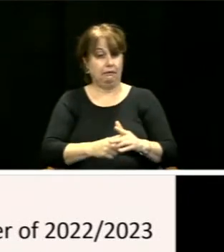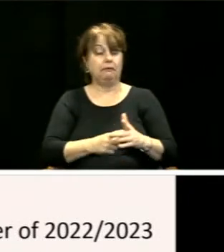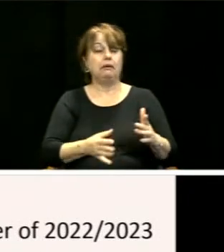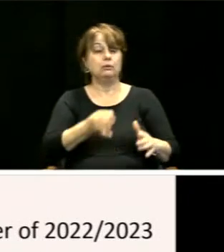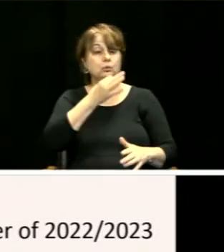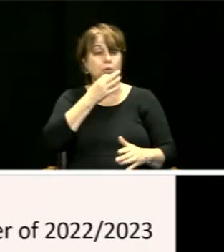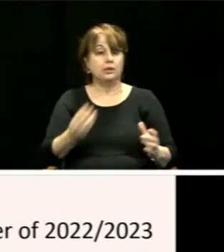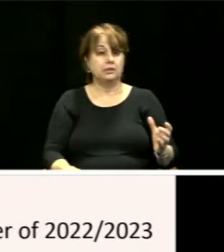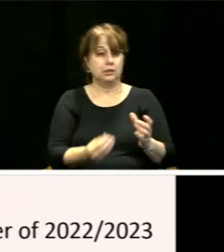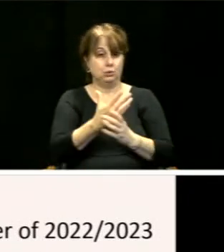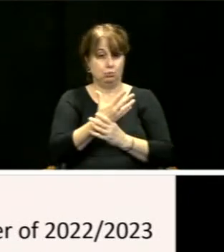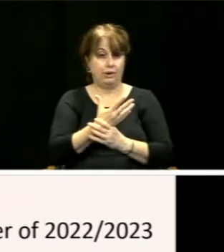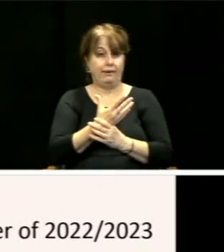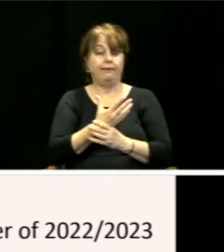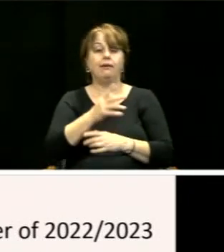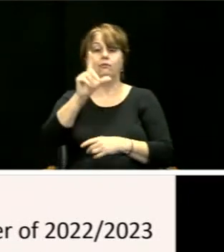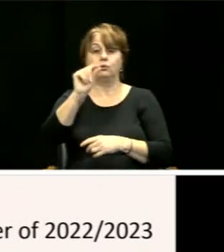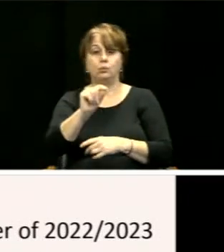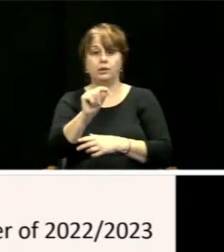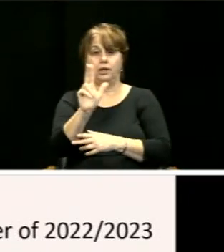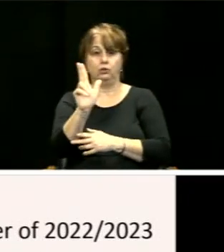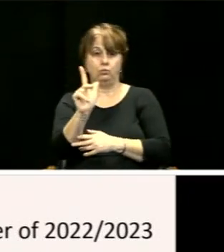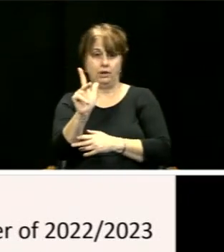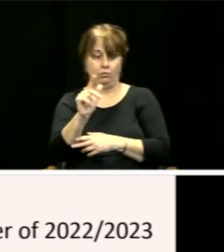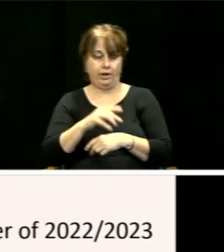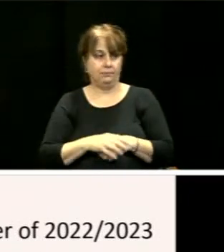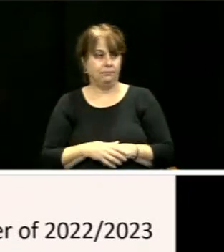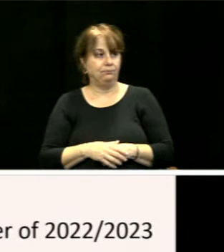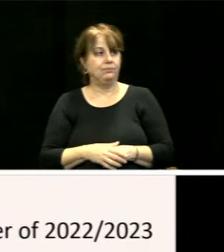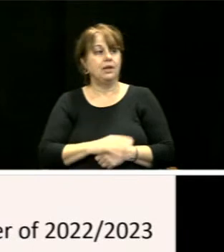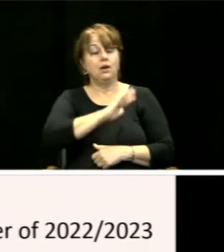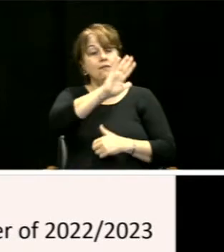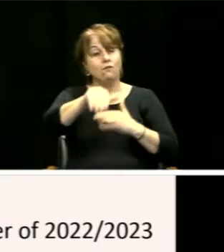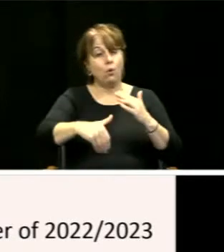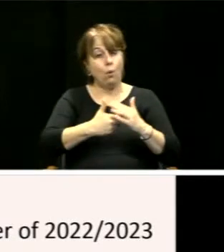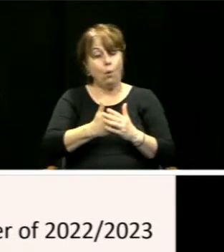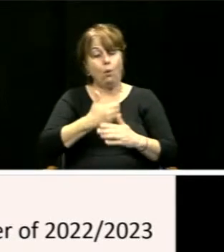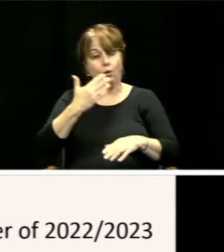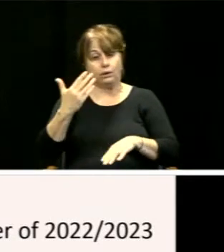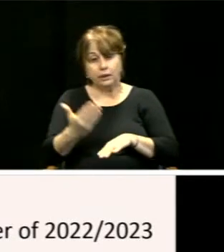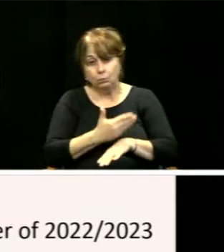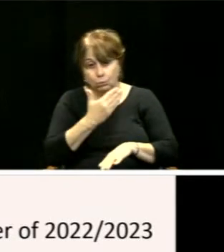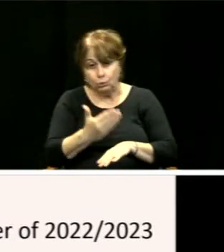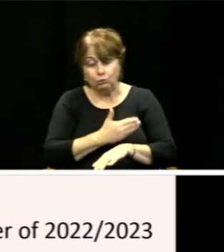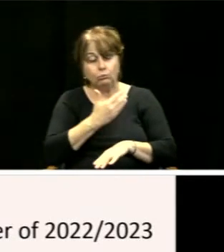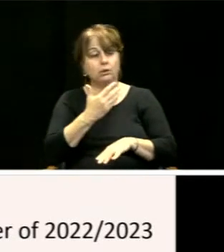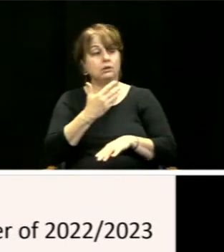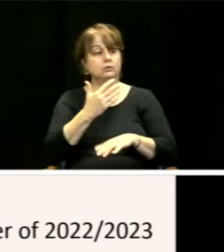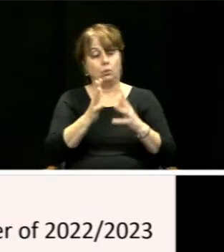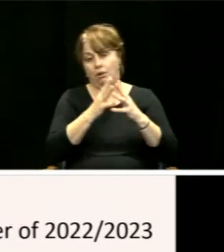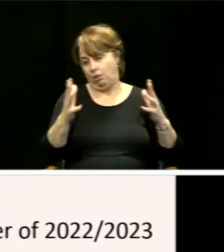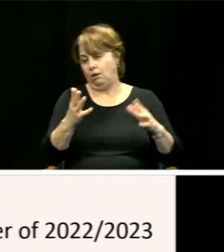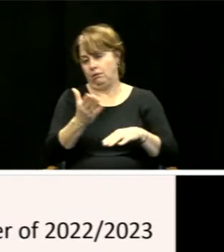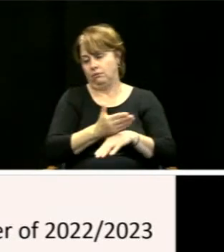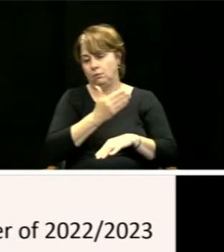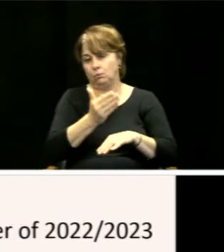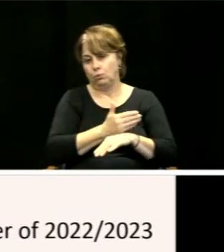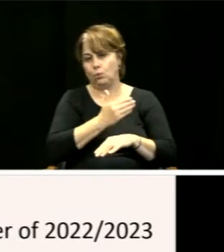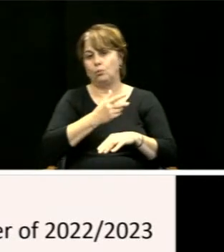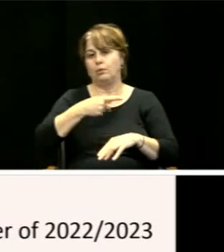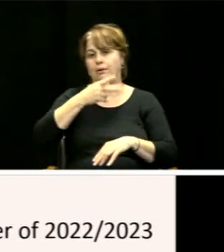of 2023. And for all the improvements, or a lot of the improvements,